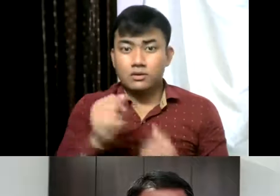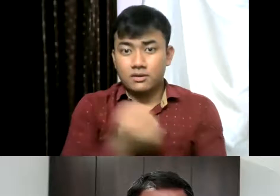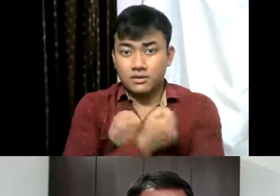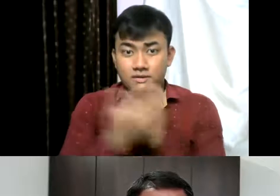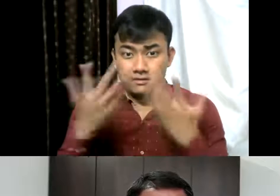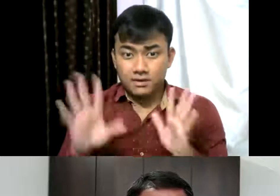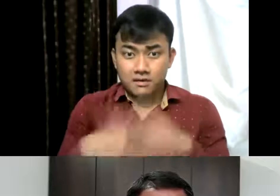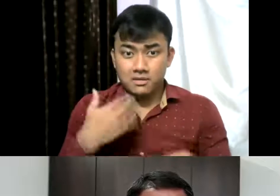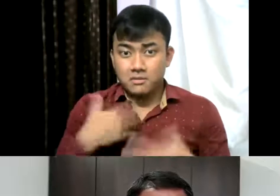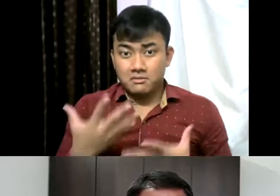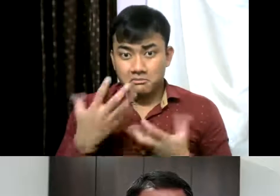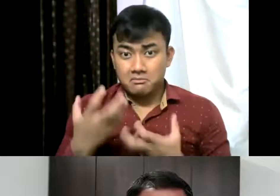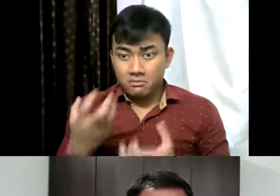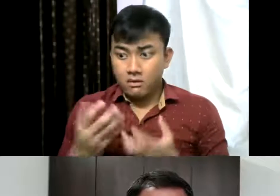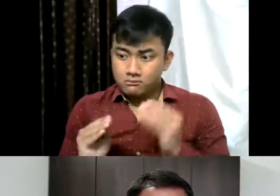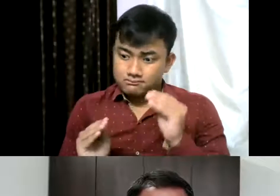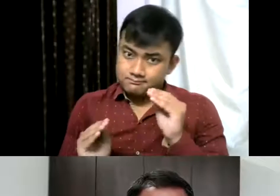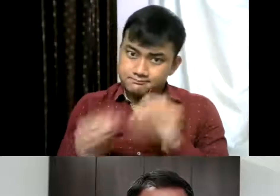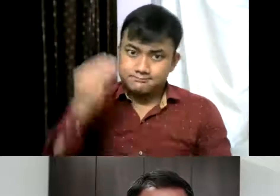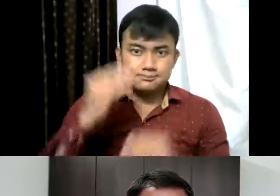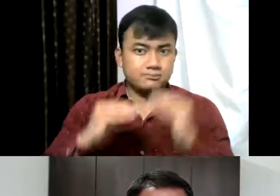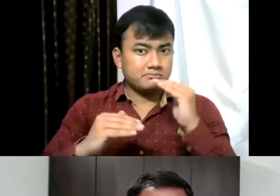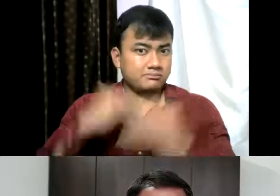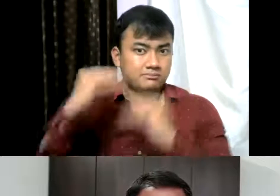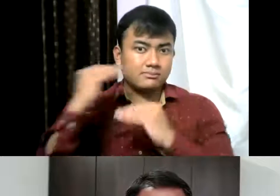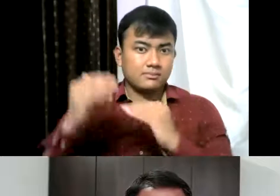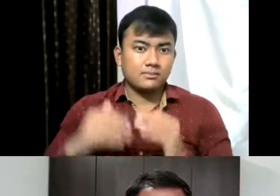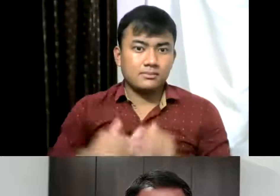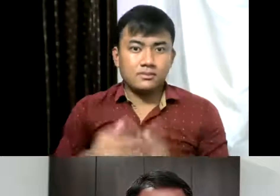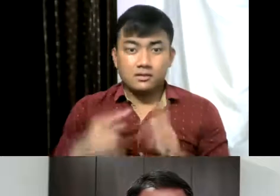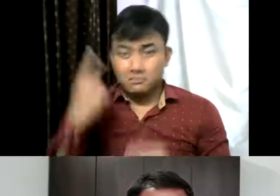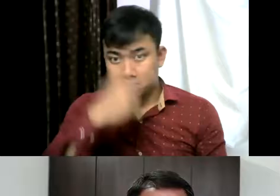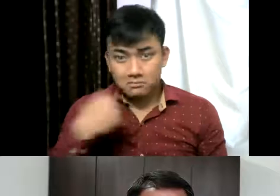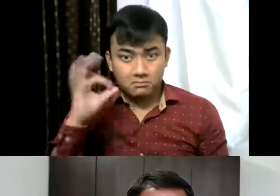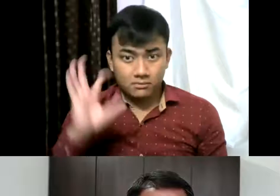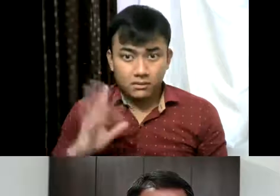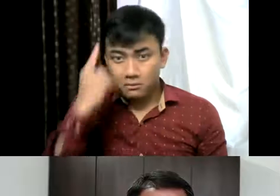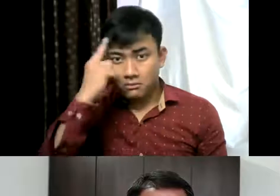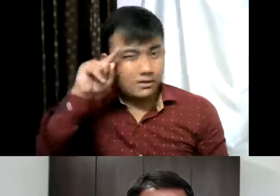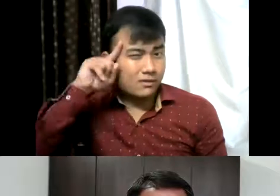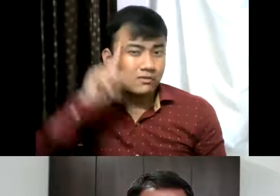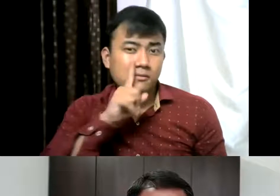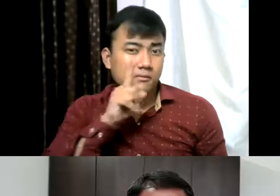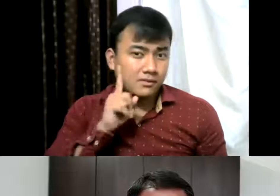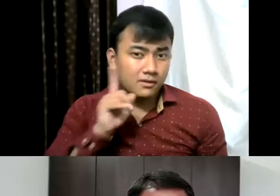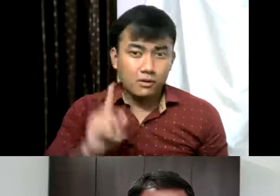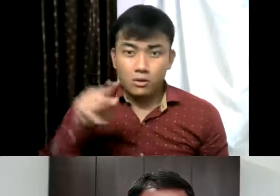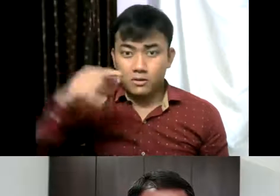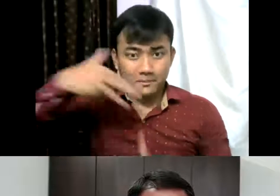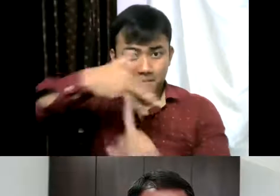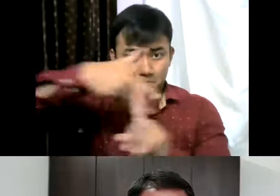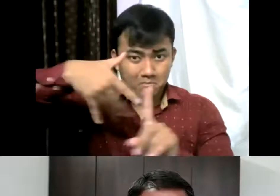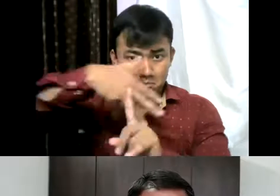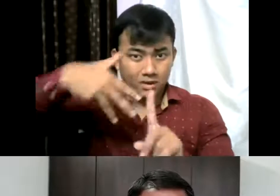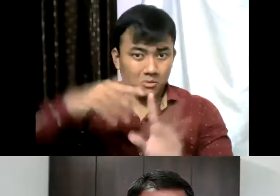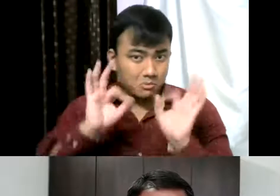desire was already fixed through caste. Right? Good looks are fair-skinned. Good background is what neighborhood you